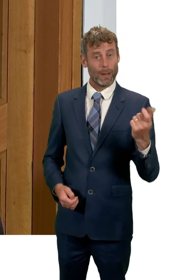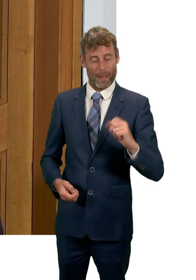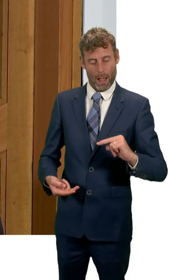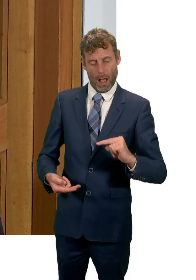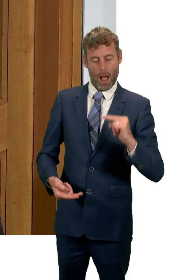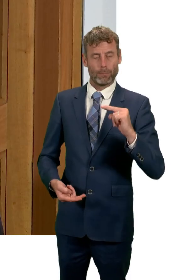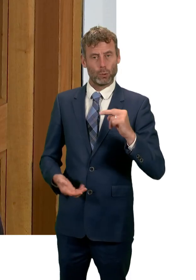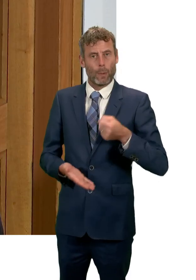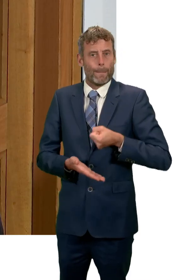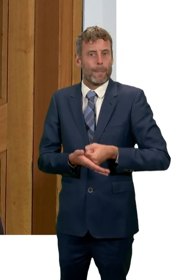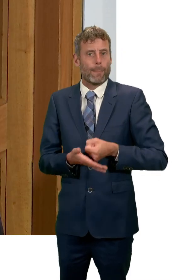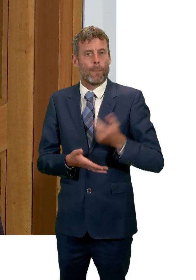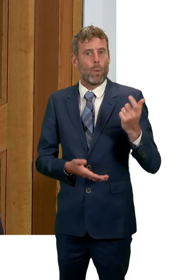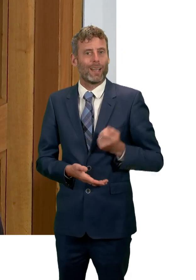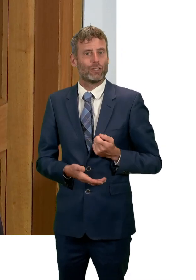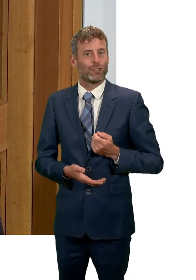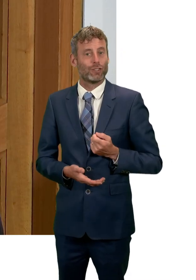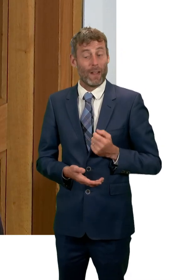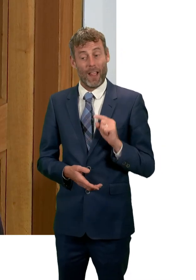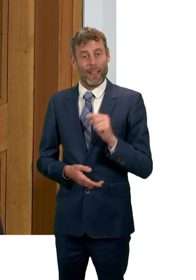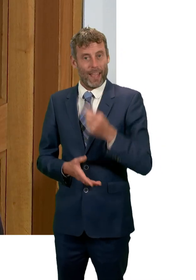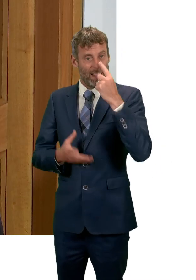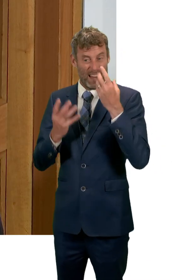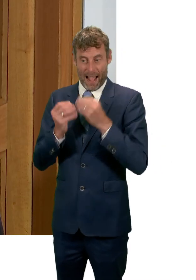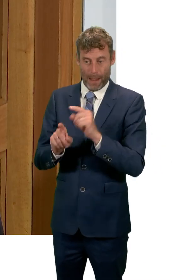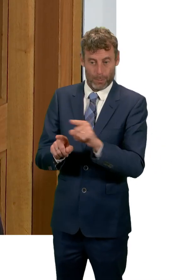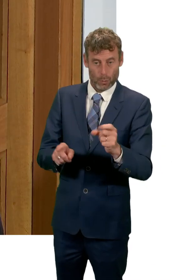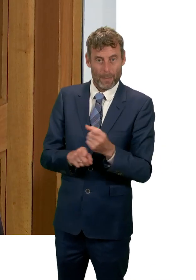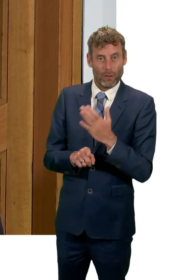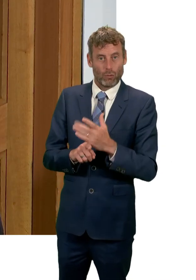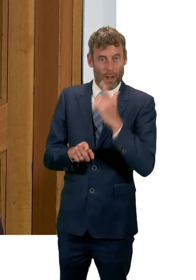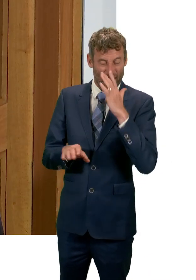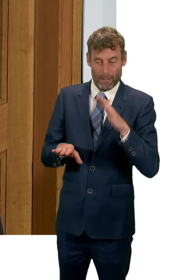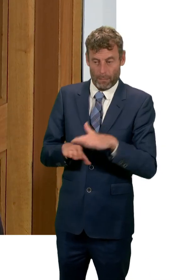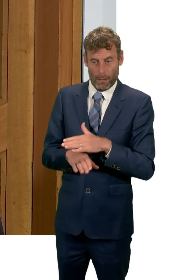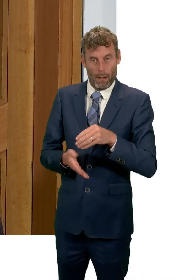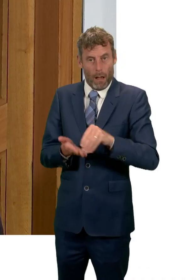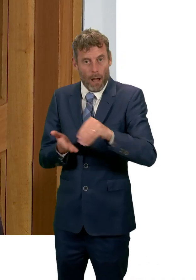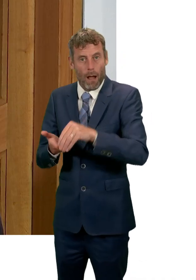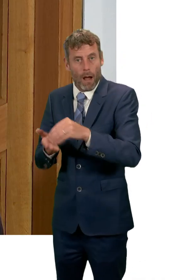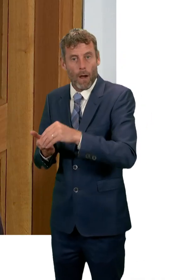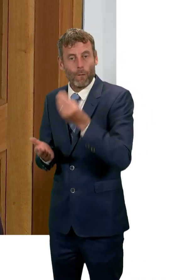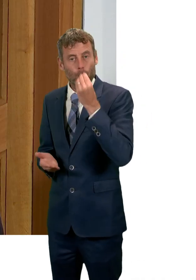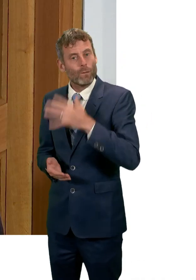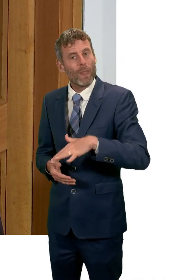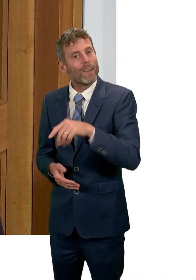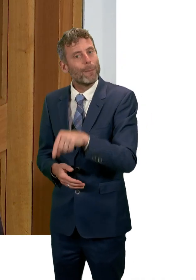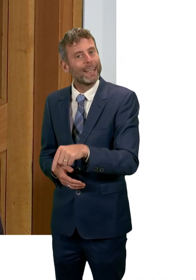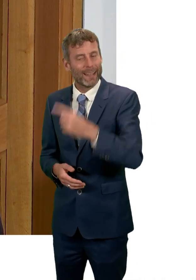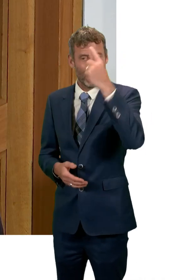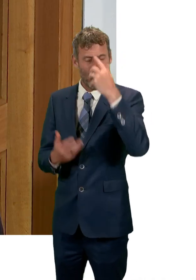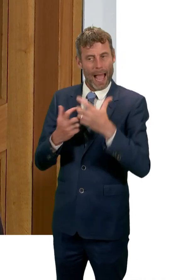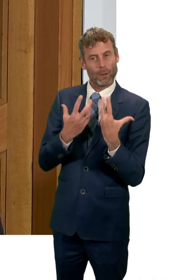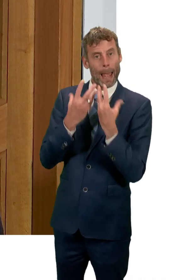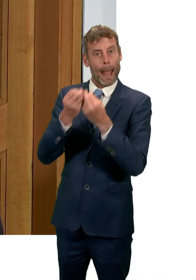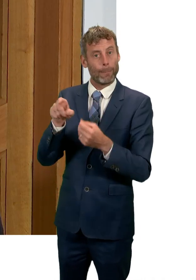knock-on impact in giving and facilitating, empowering mums to be able to feed the family. That's just one example